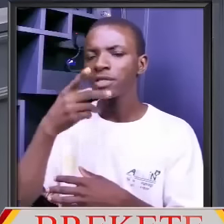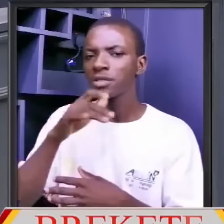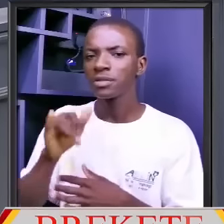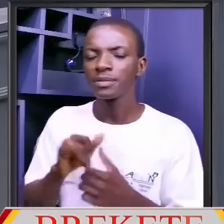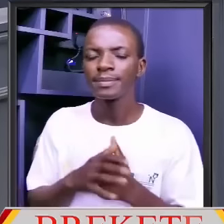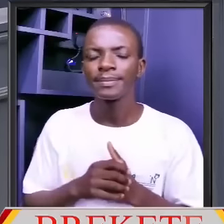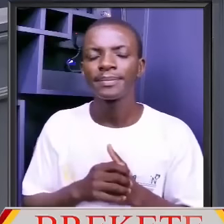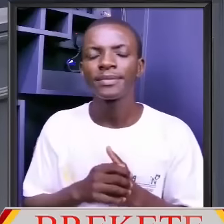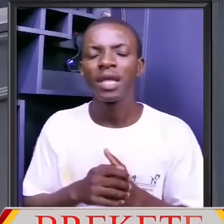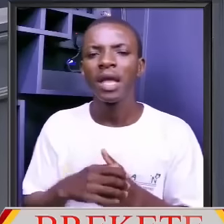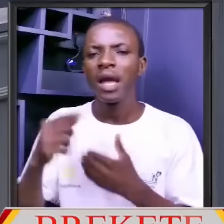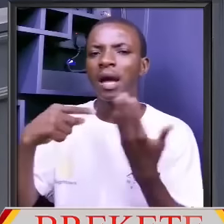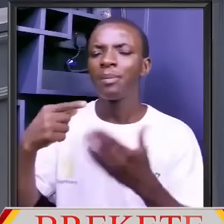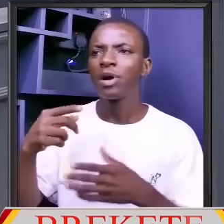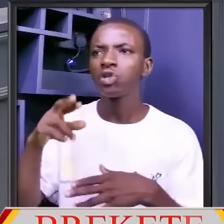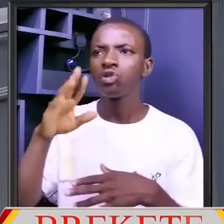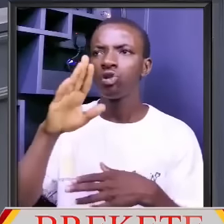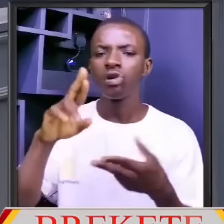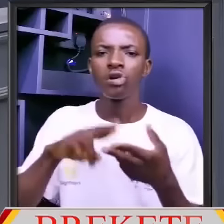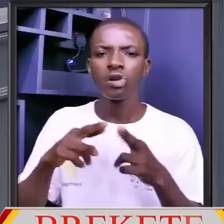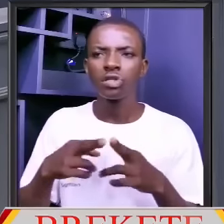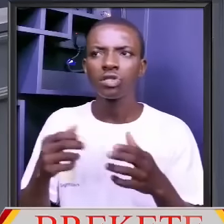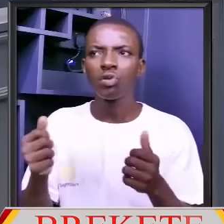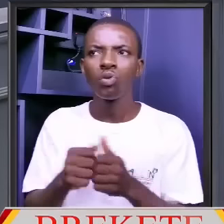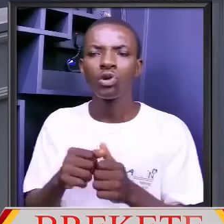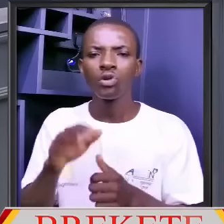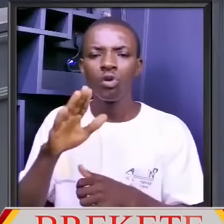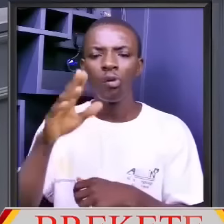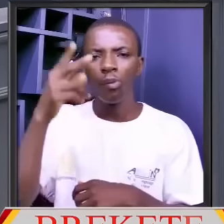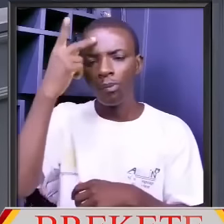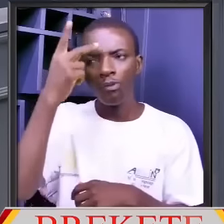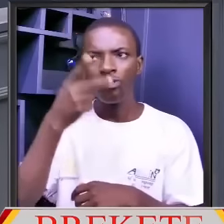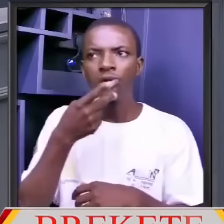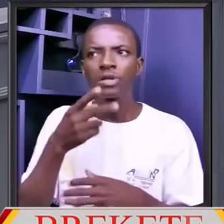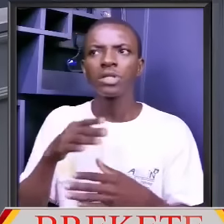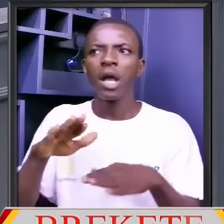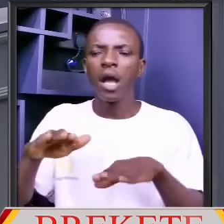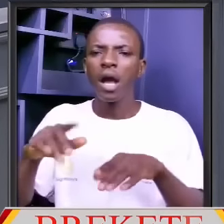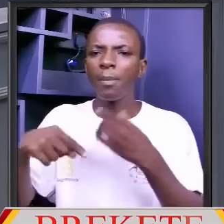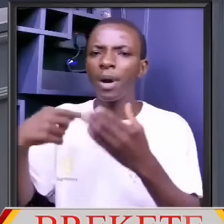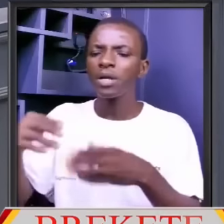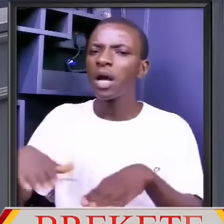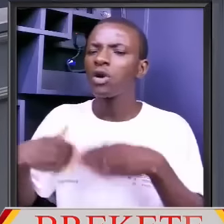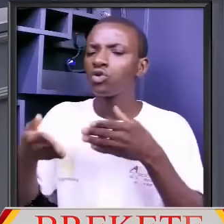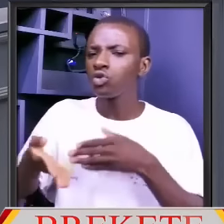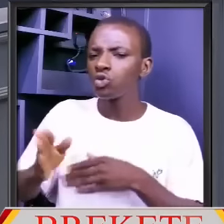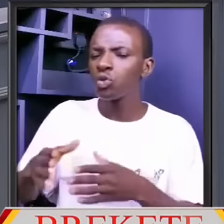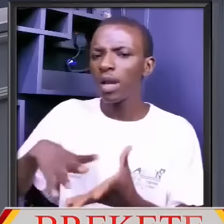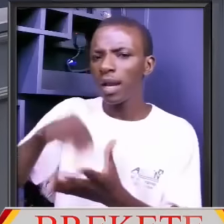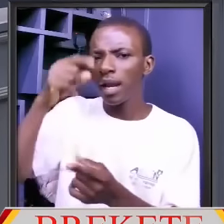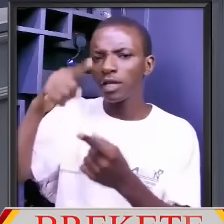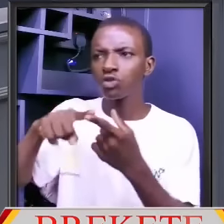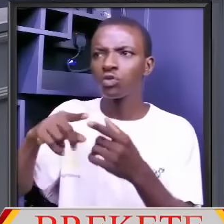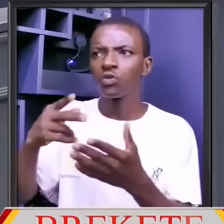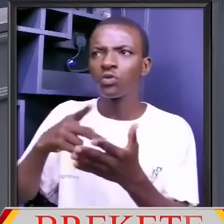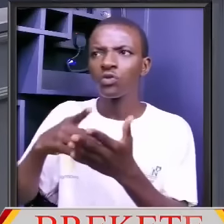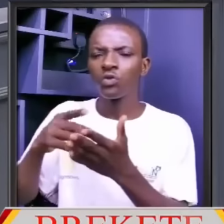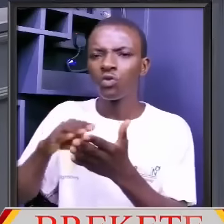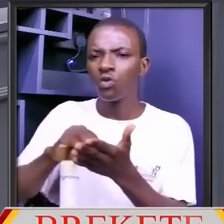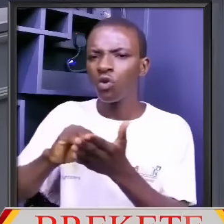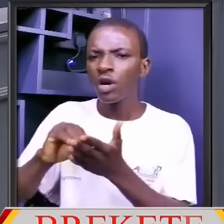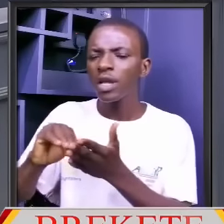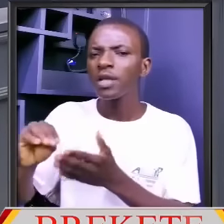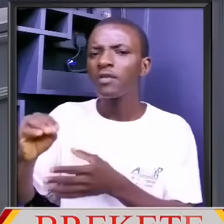parenting, about your relationship with your parents, about how you should learn to forgive your parents